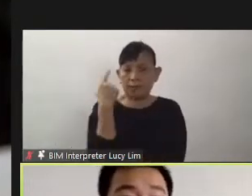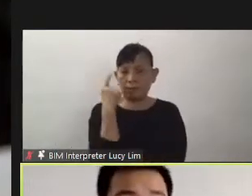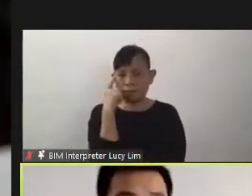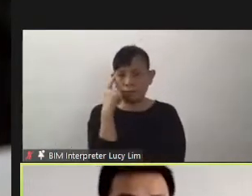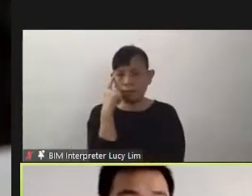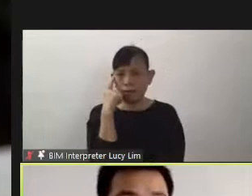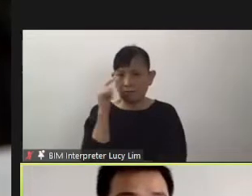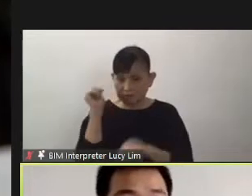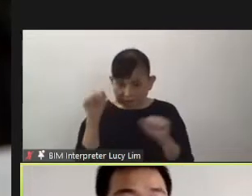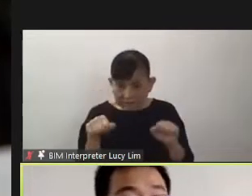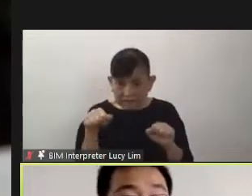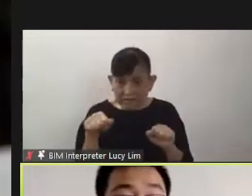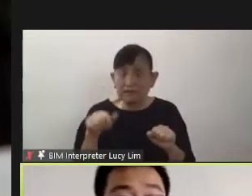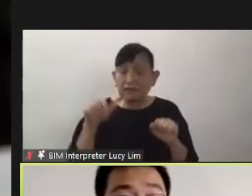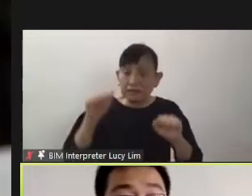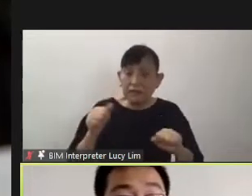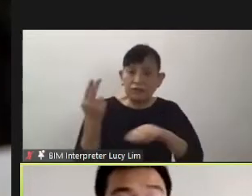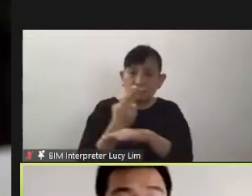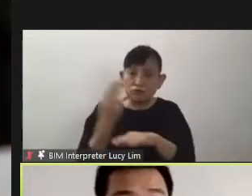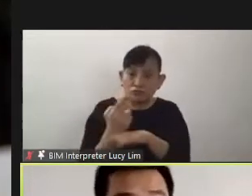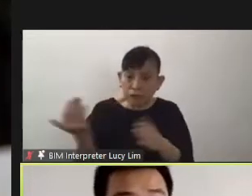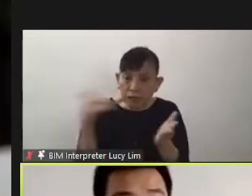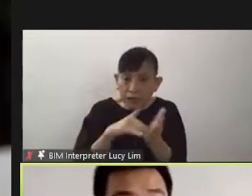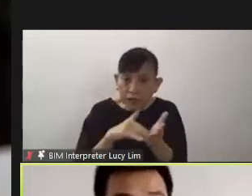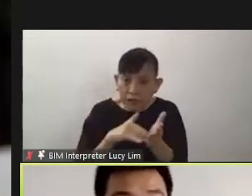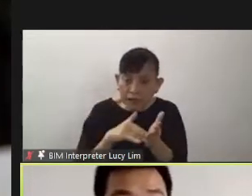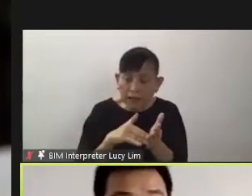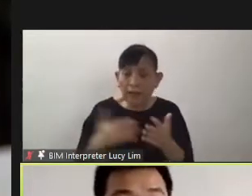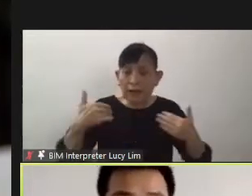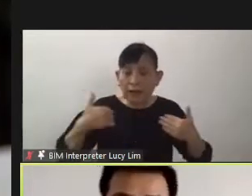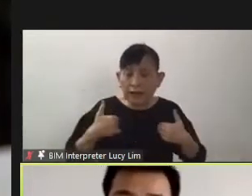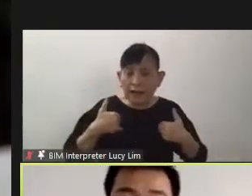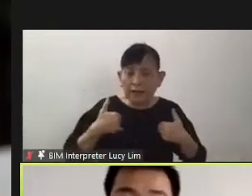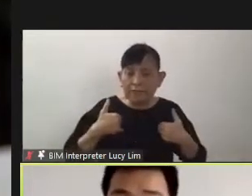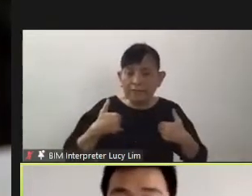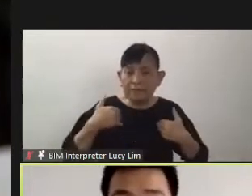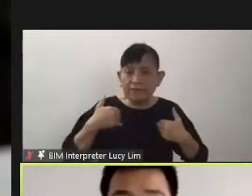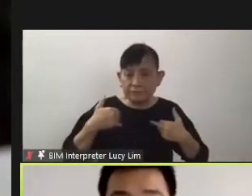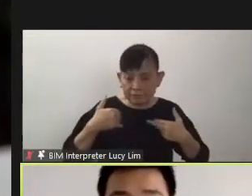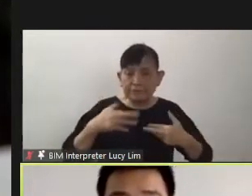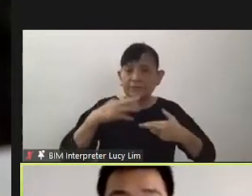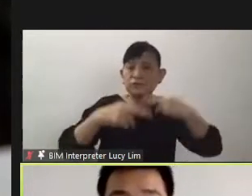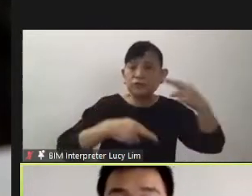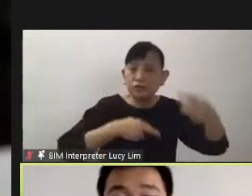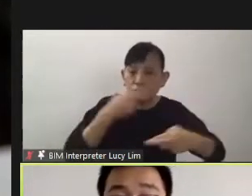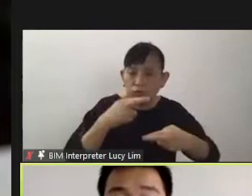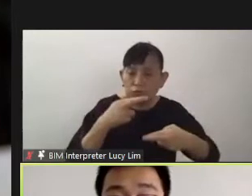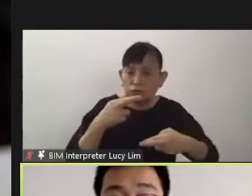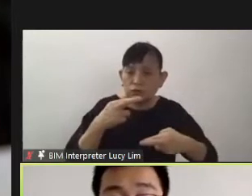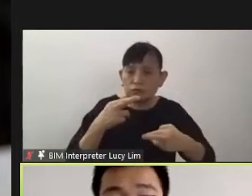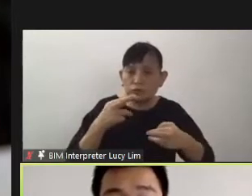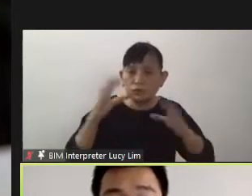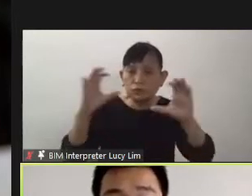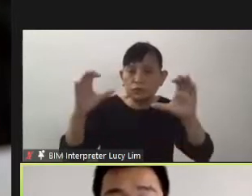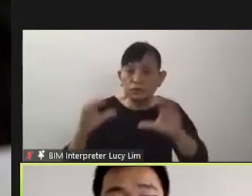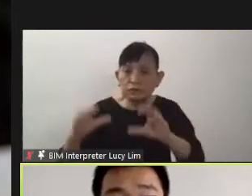we reduce it? Do we have a redesign mechanism before purchasing a product? So this